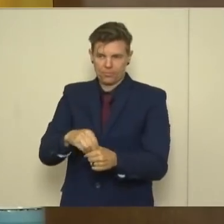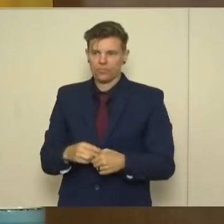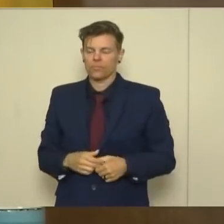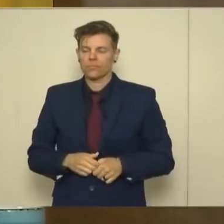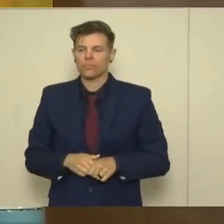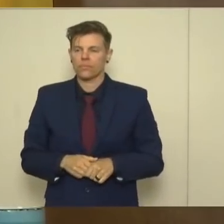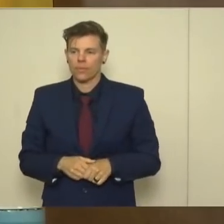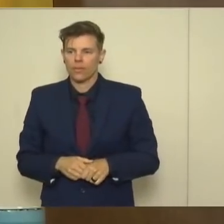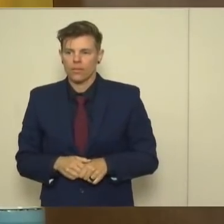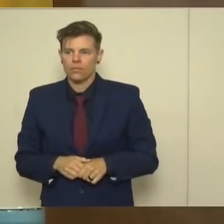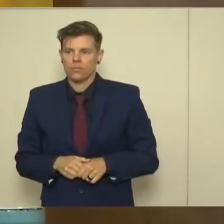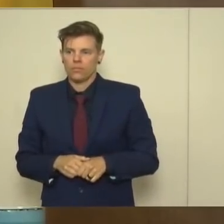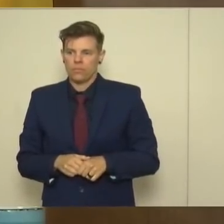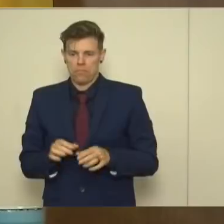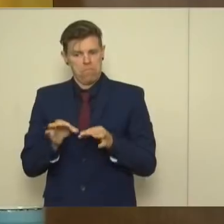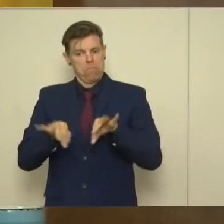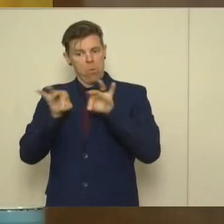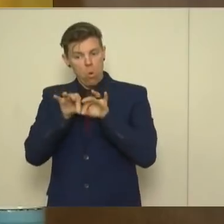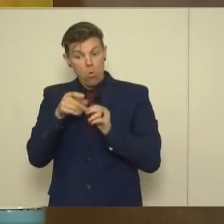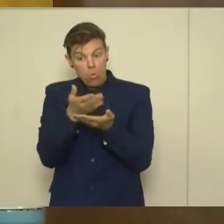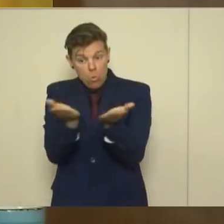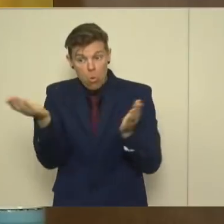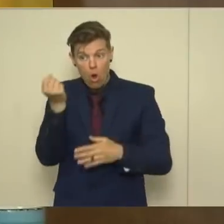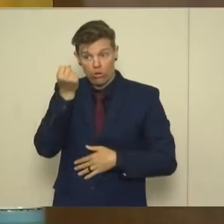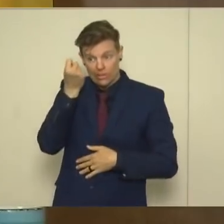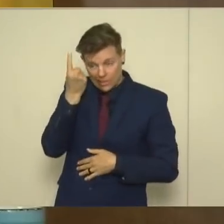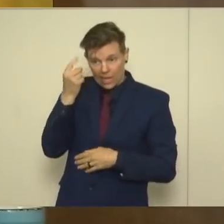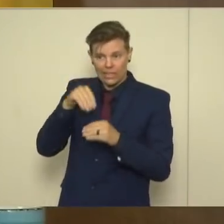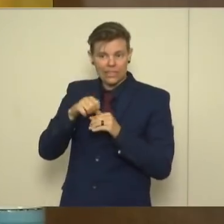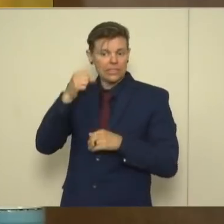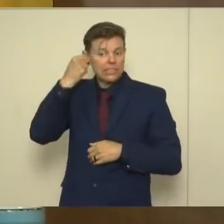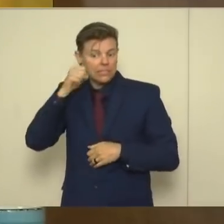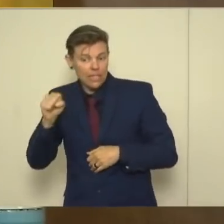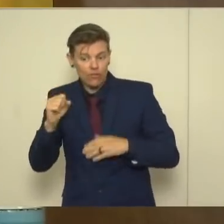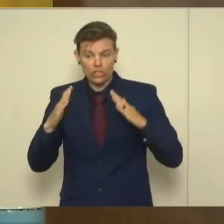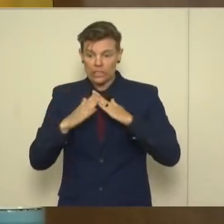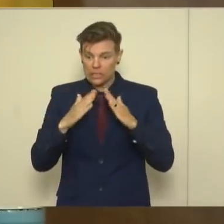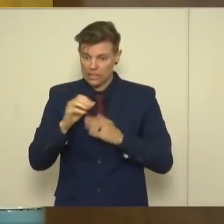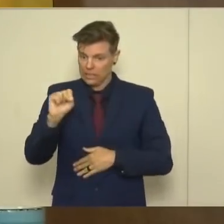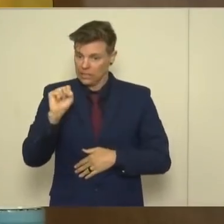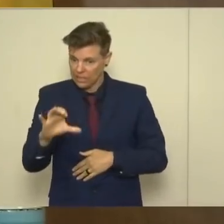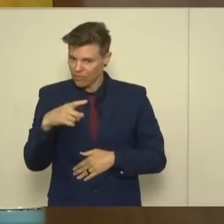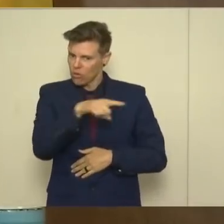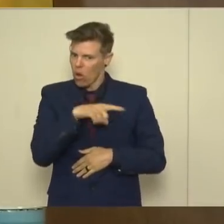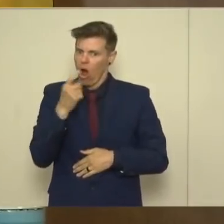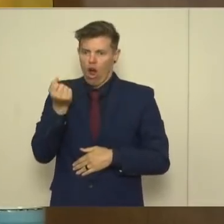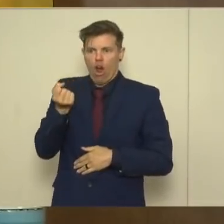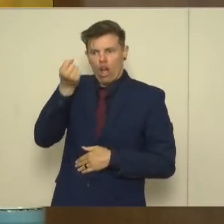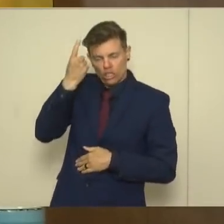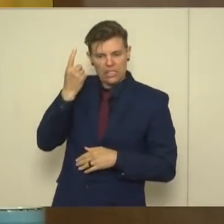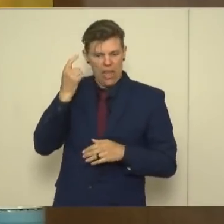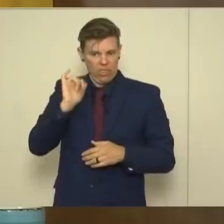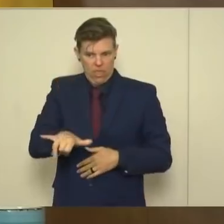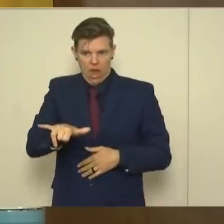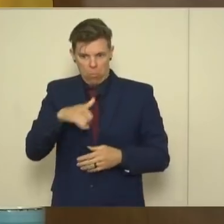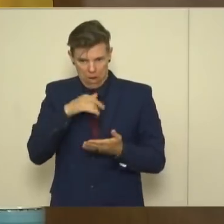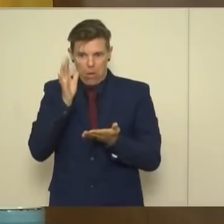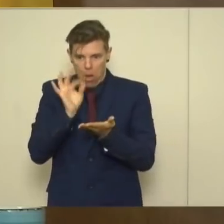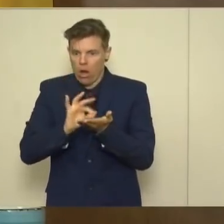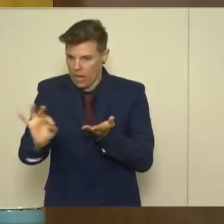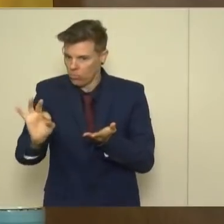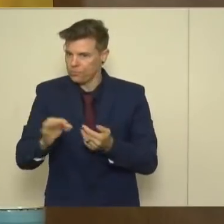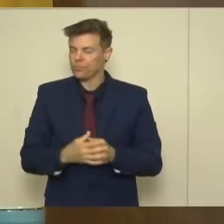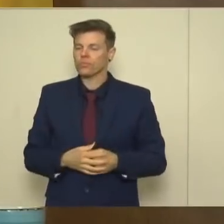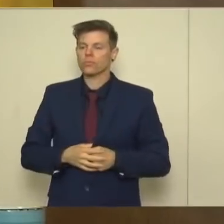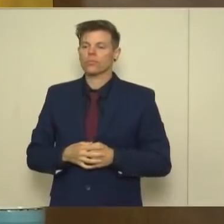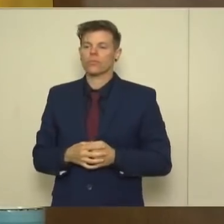that that folks in Silver City and Grant County are really clear about that. I do want to also offer this,